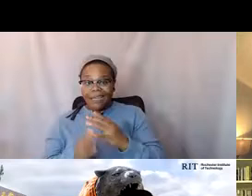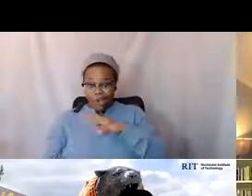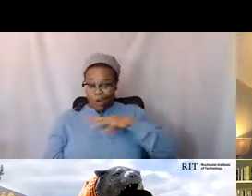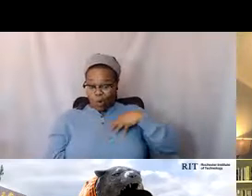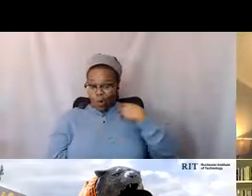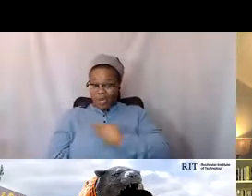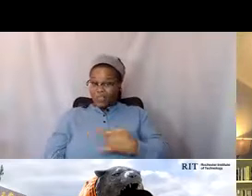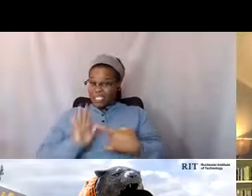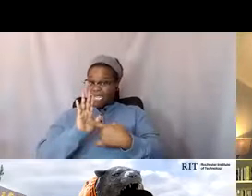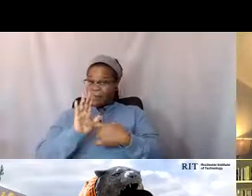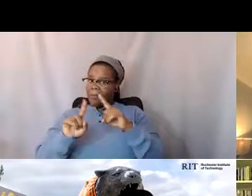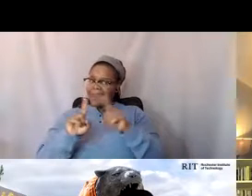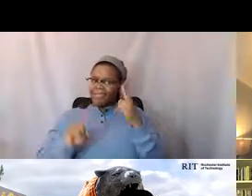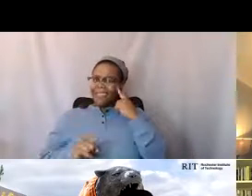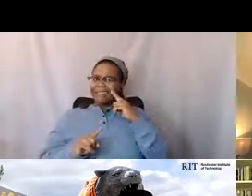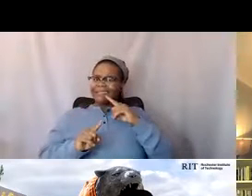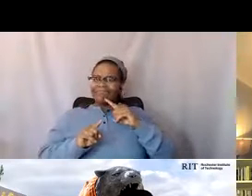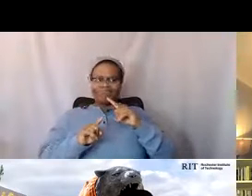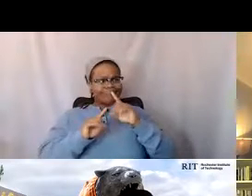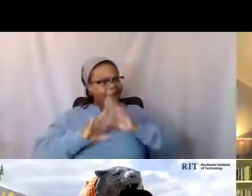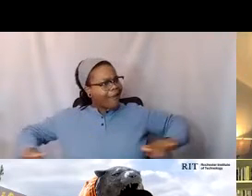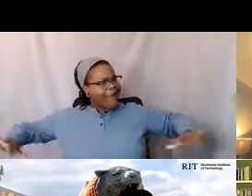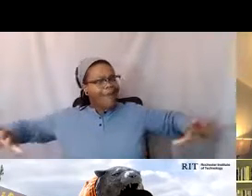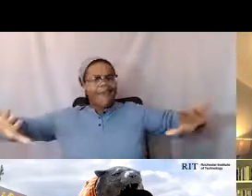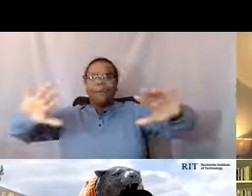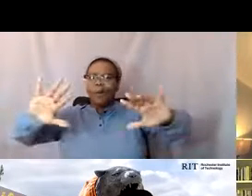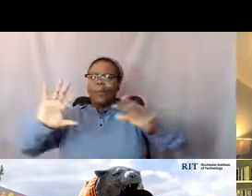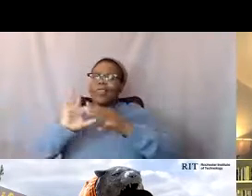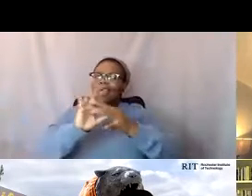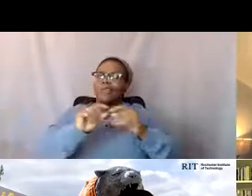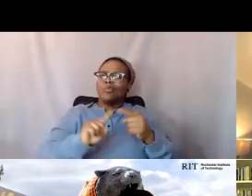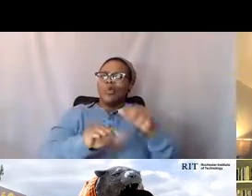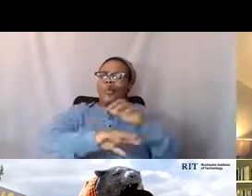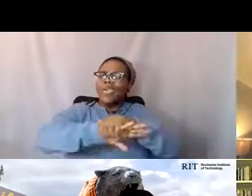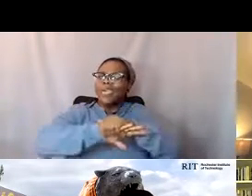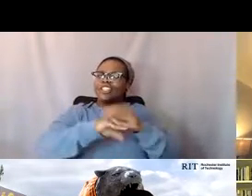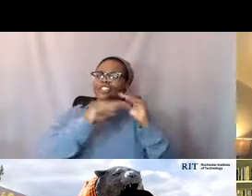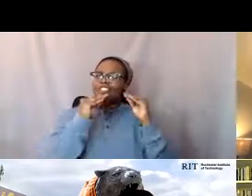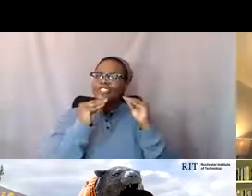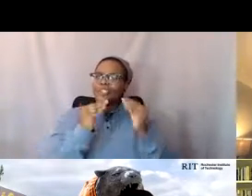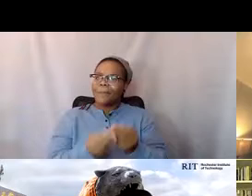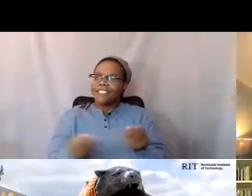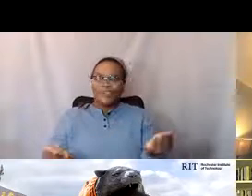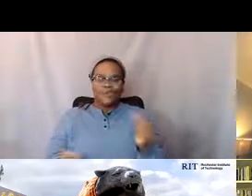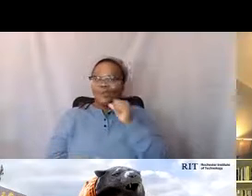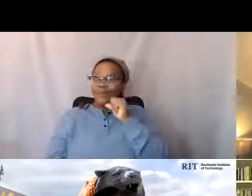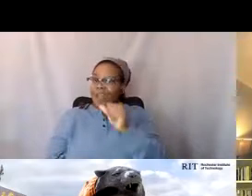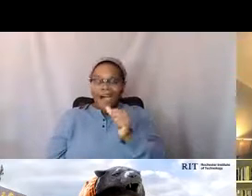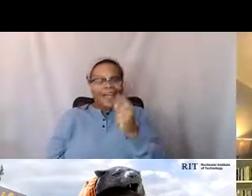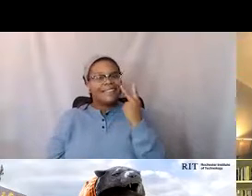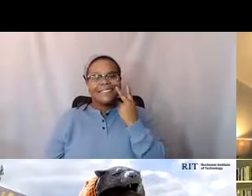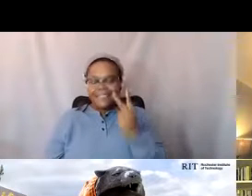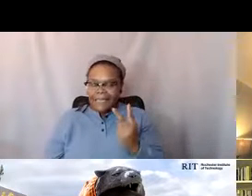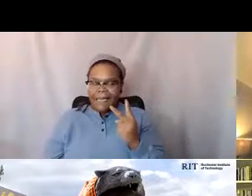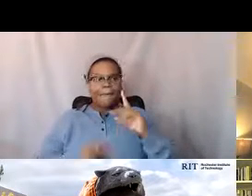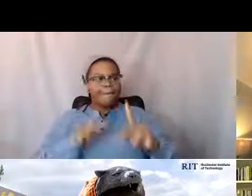it's pretty much the same across the world when it comes to English language teaching materials, that you do not see people